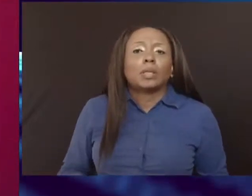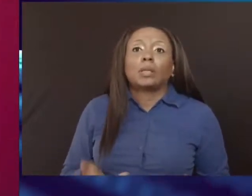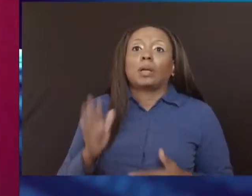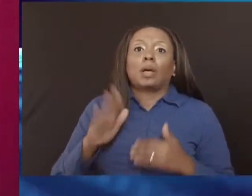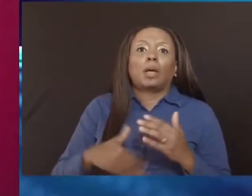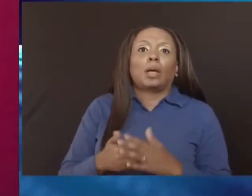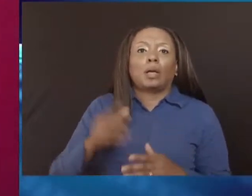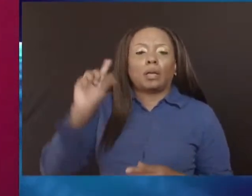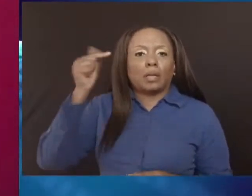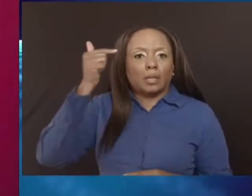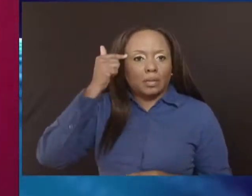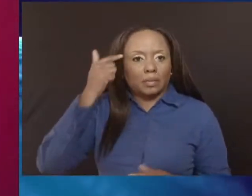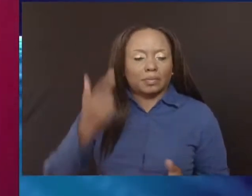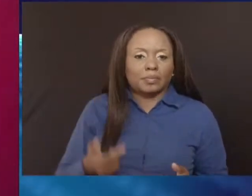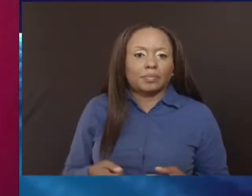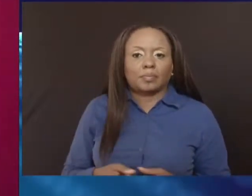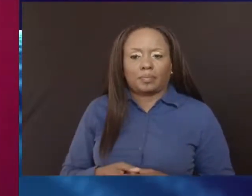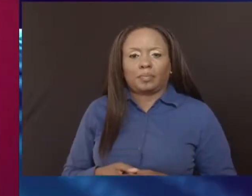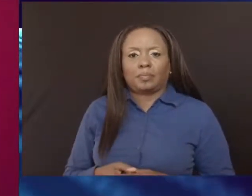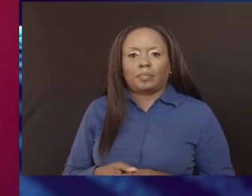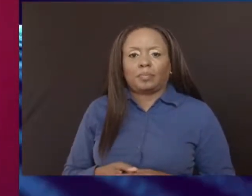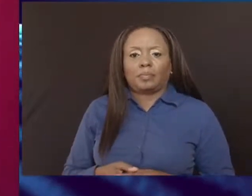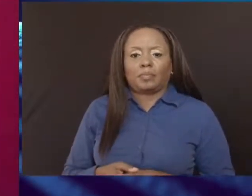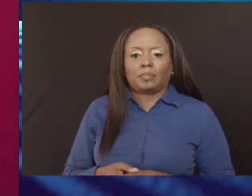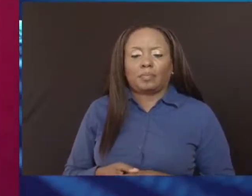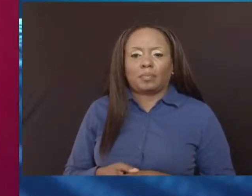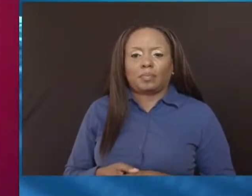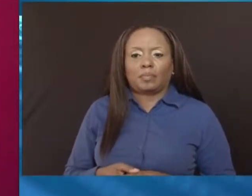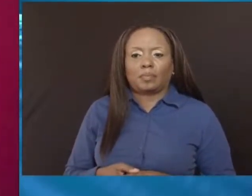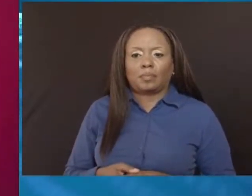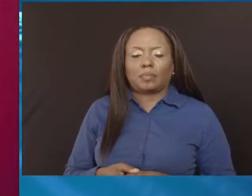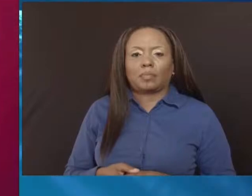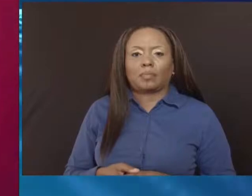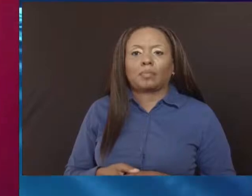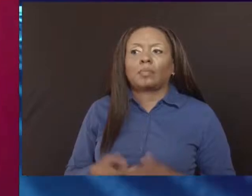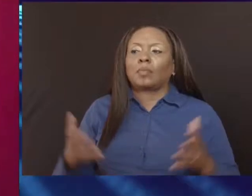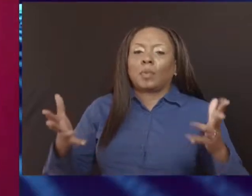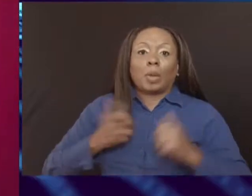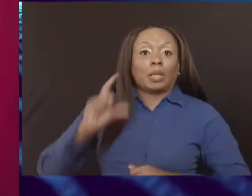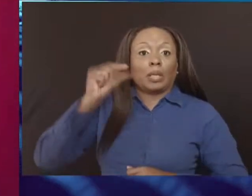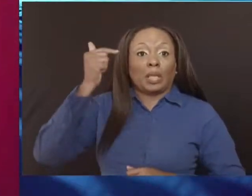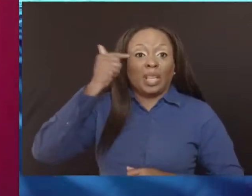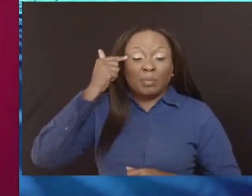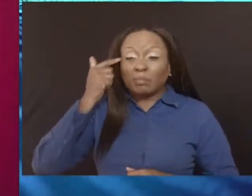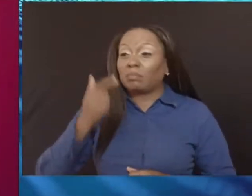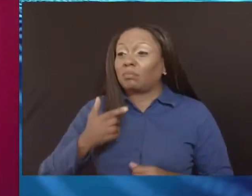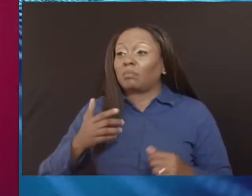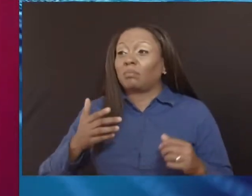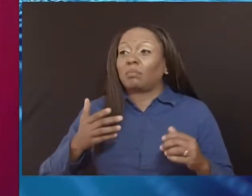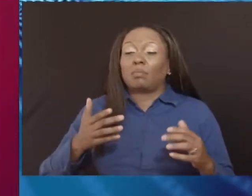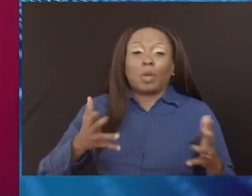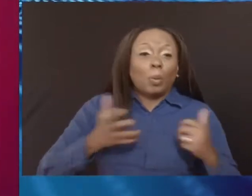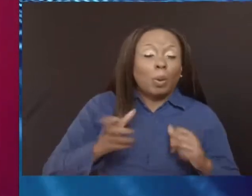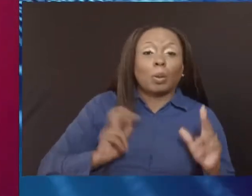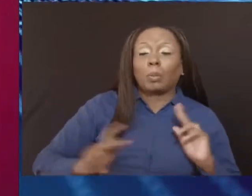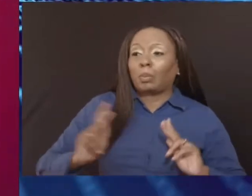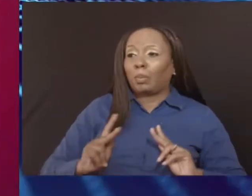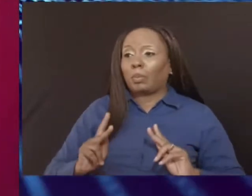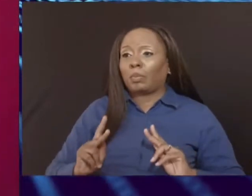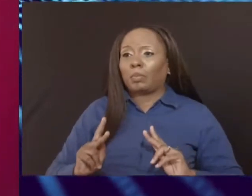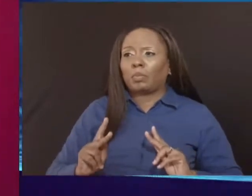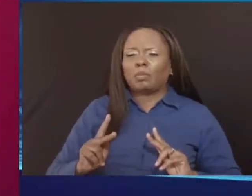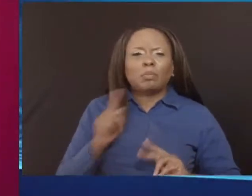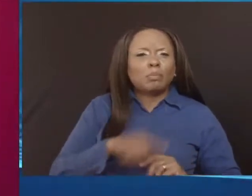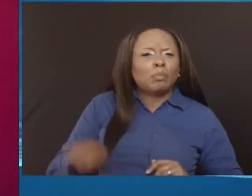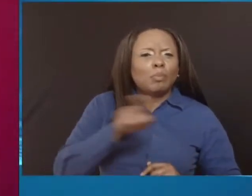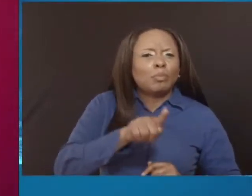entire government, we really require that whole of government and whole of society approach. We really require persons in the community to